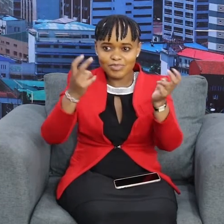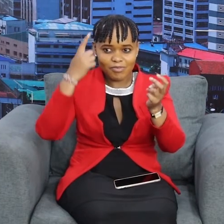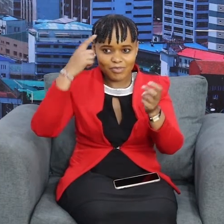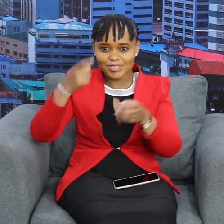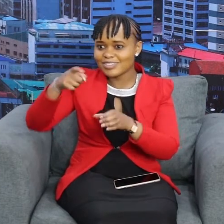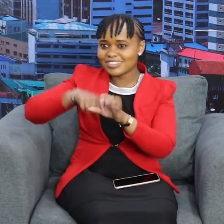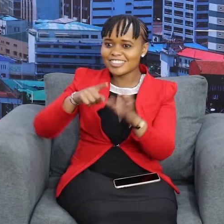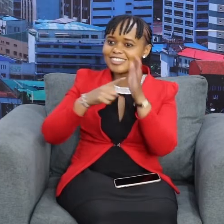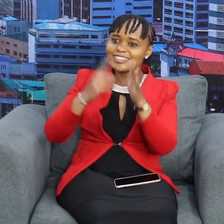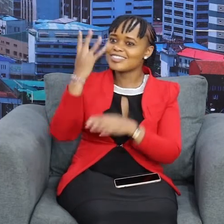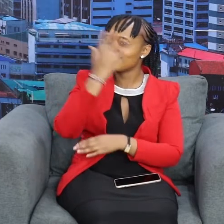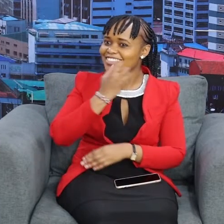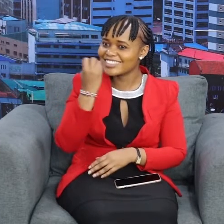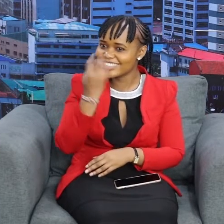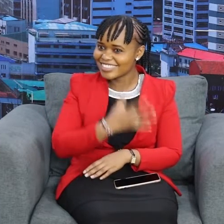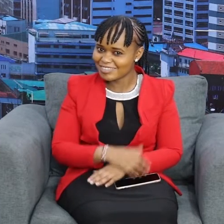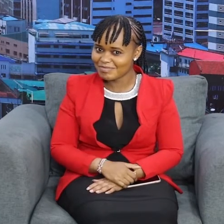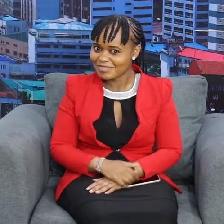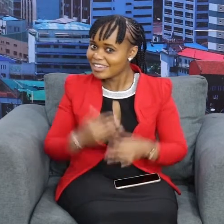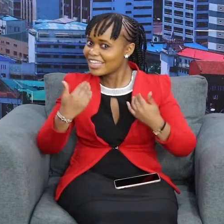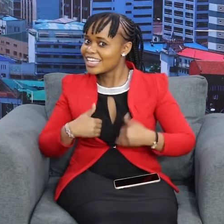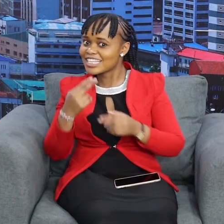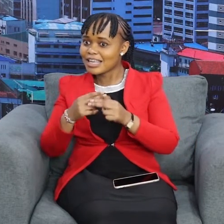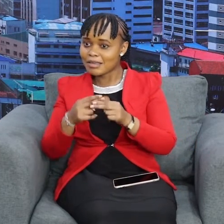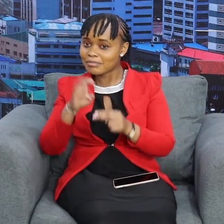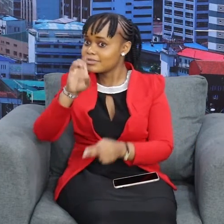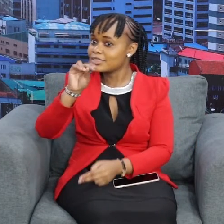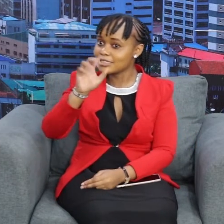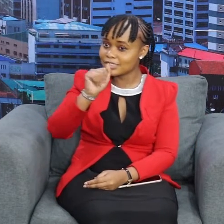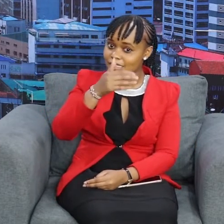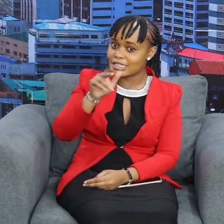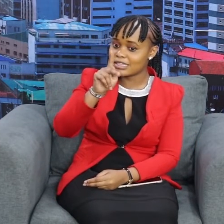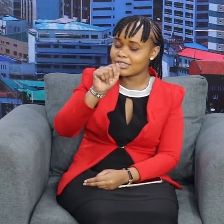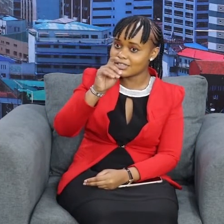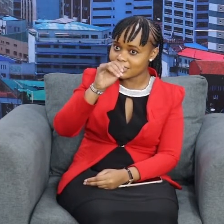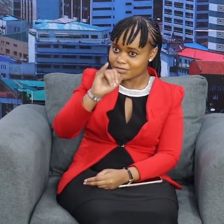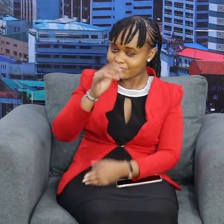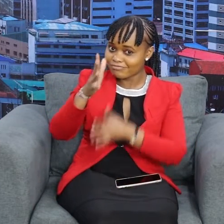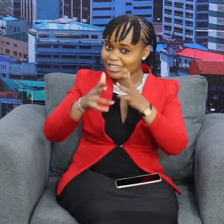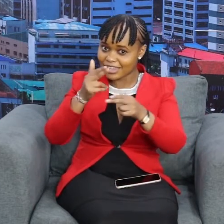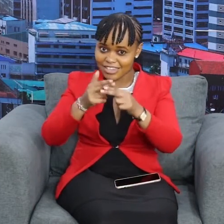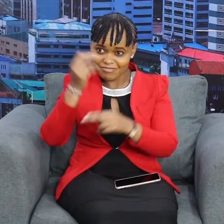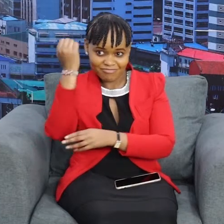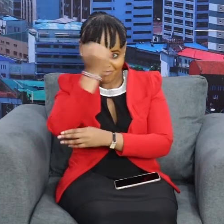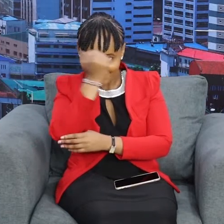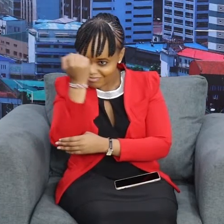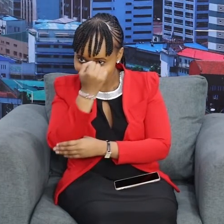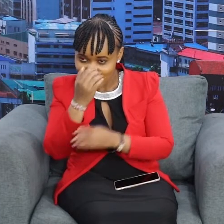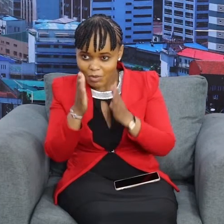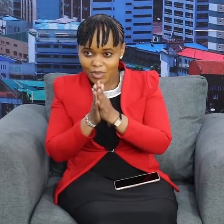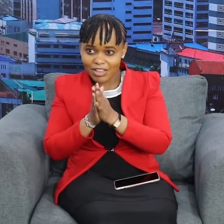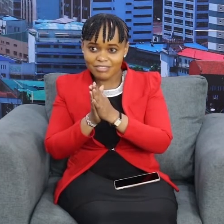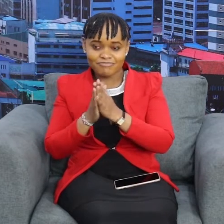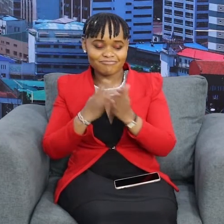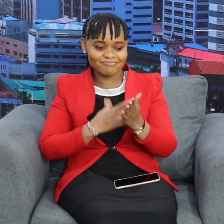I want to thank your viewers for making time to join me here at Glamour Show. I have been your host, Edna KAHINDI, and